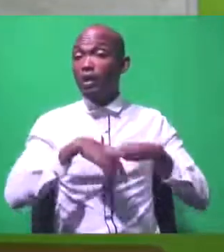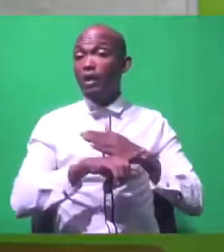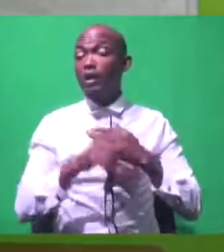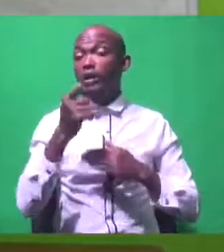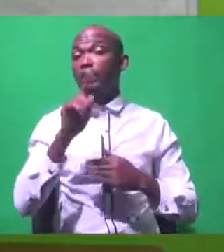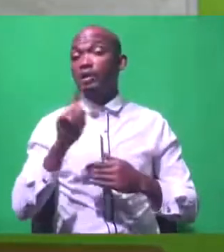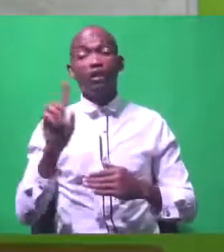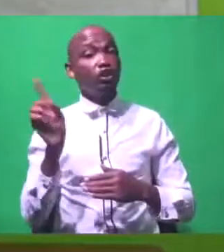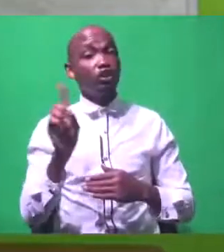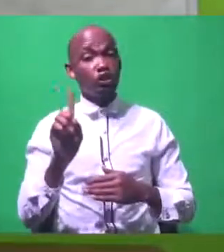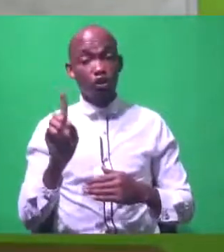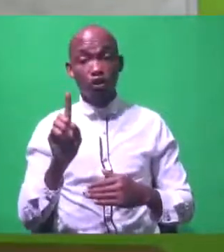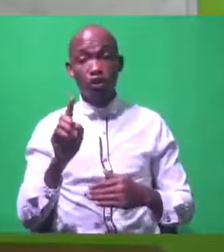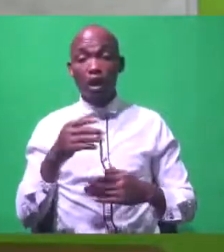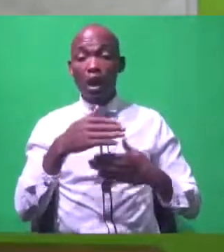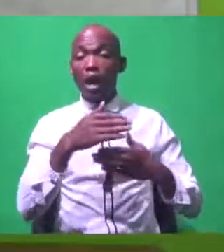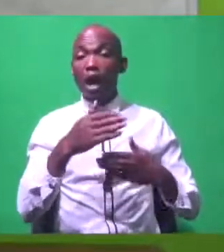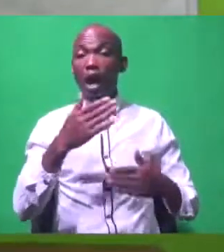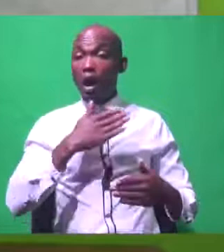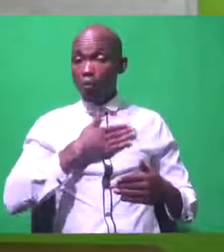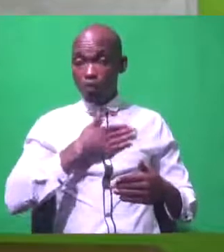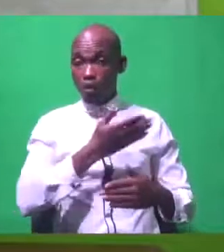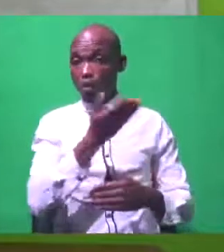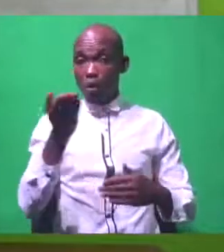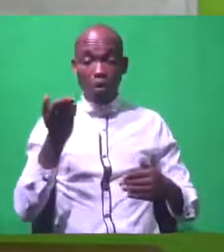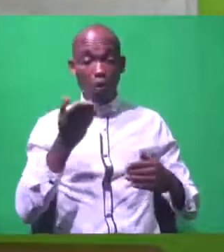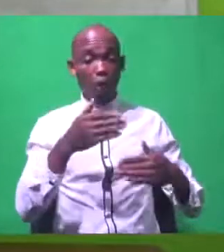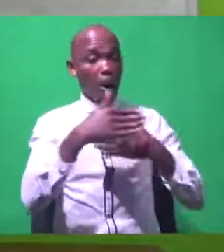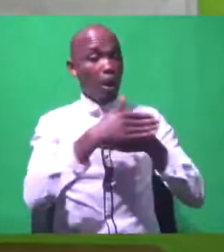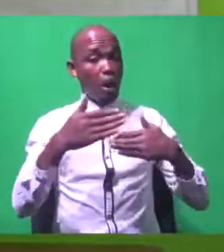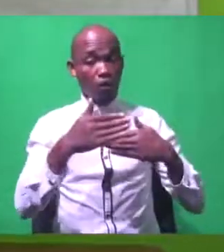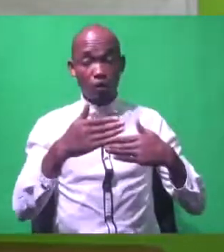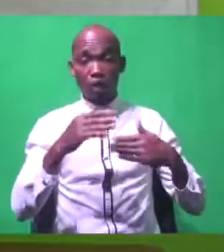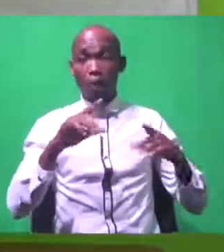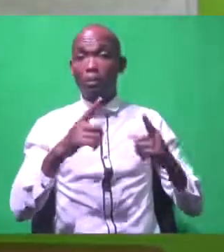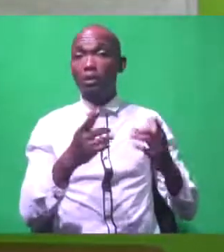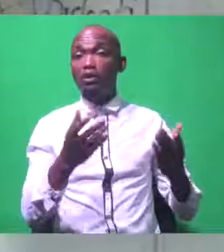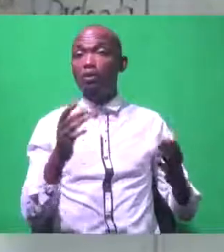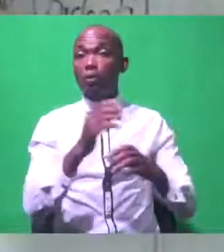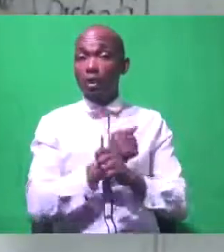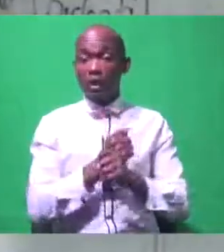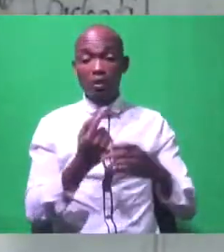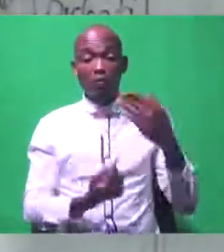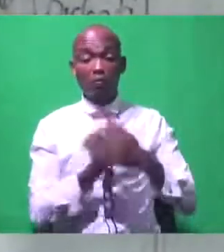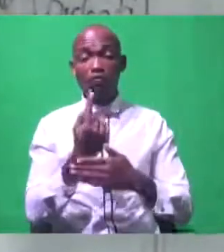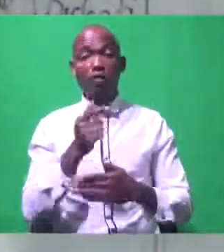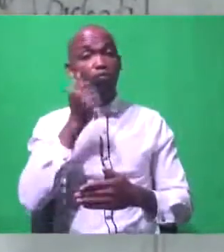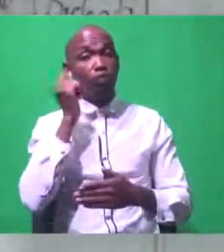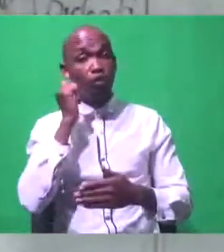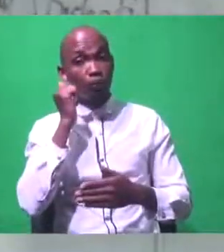language. This is one of the foreign languages brought by whites in Africa. We are